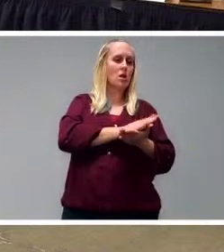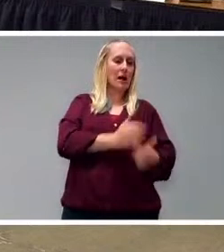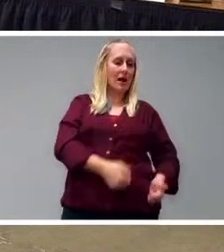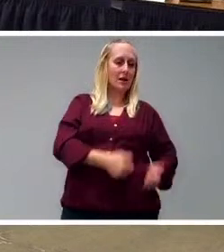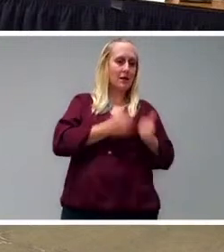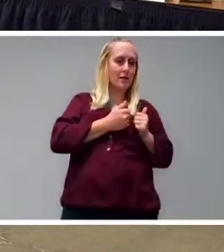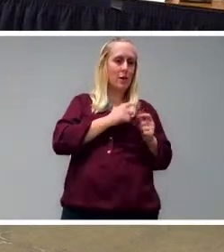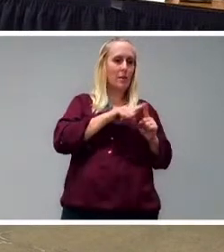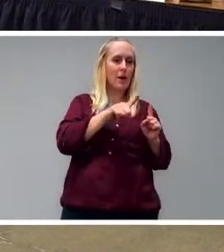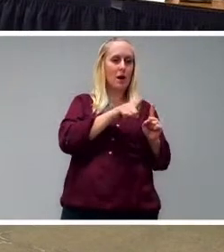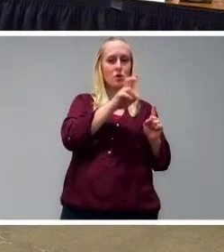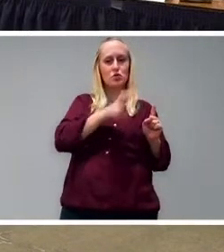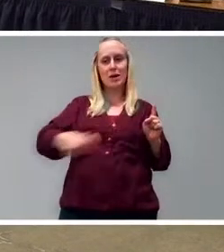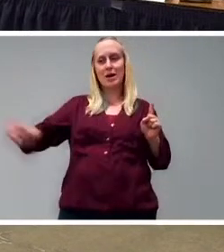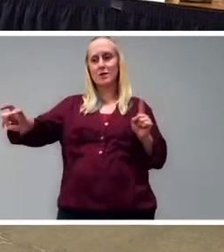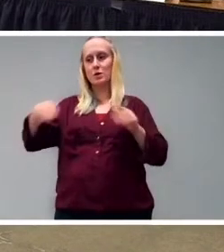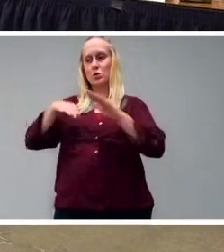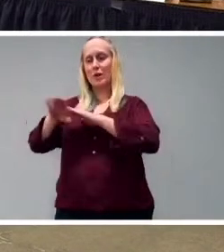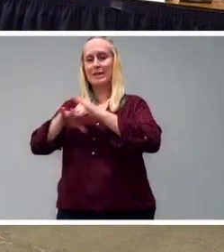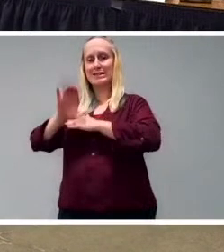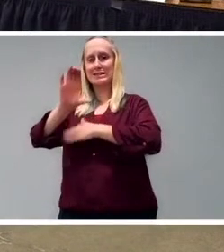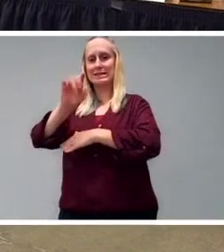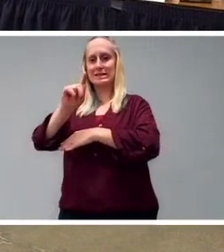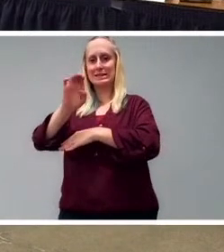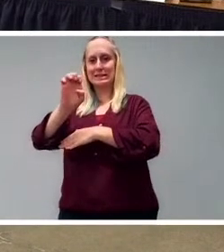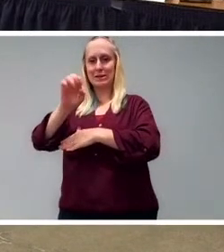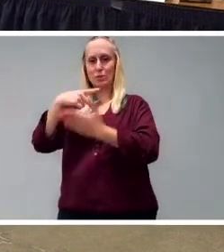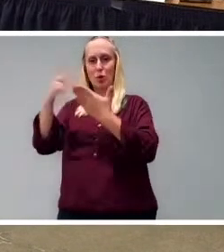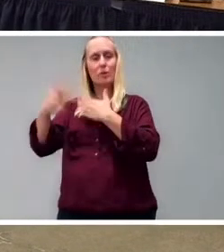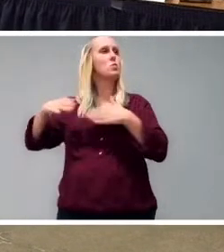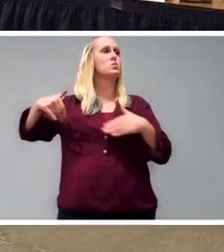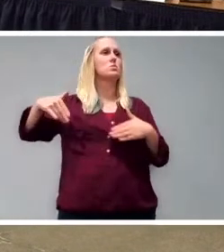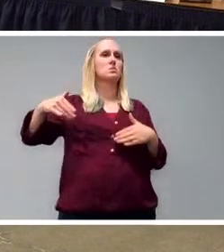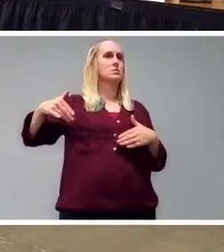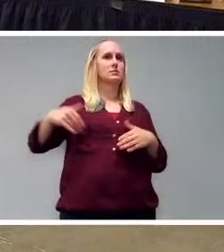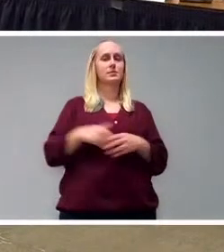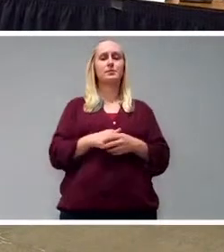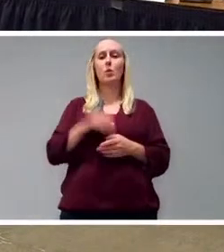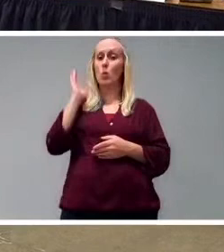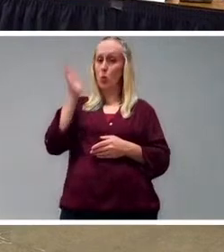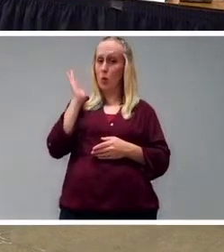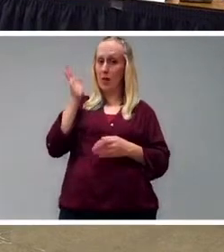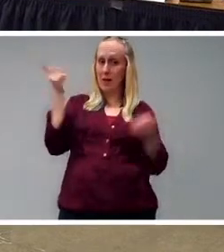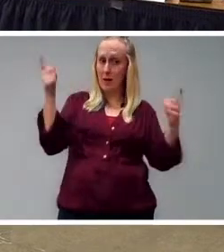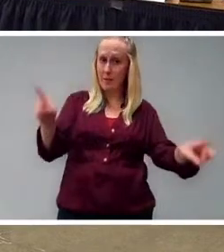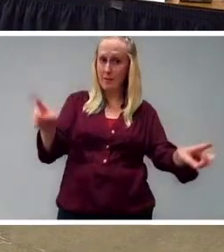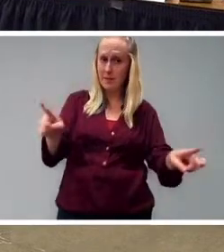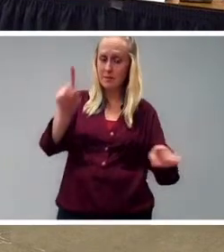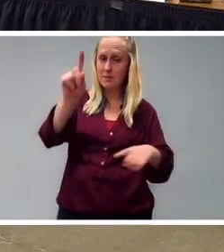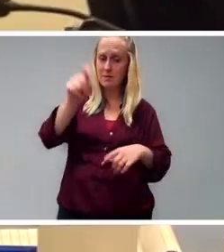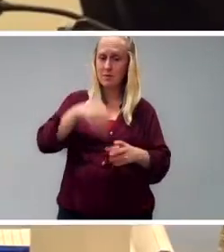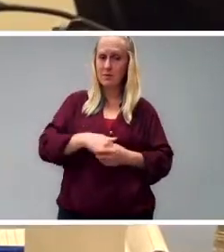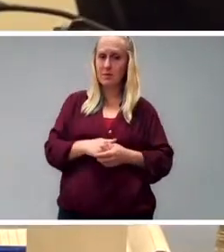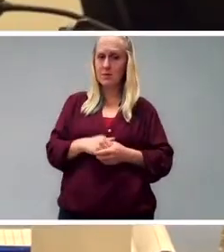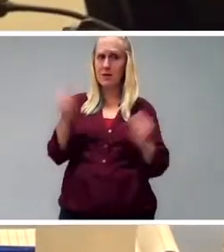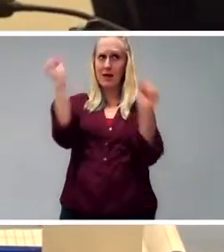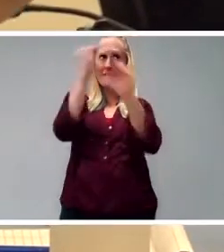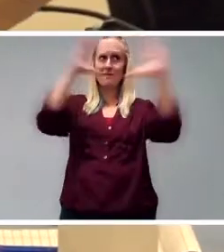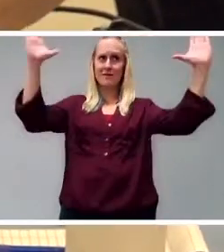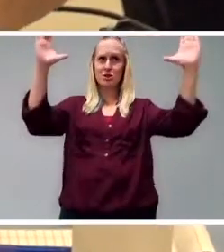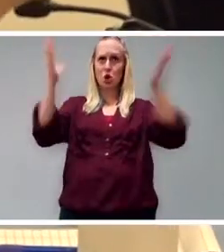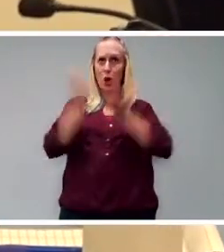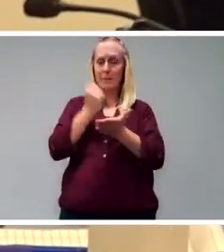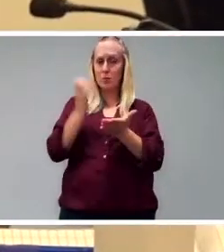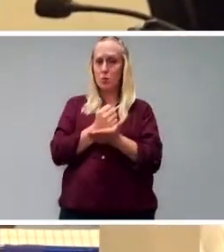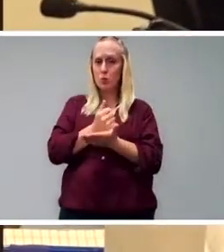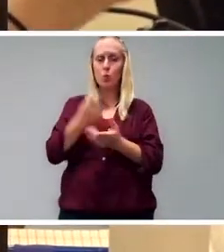access CTE programs? Yeah, no, we have not done that yet. Is that ever going to occur? Is that a vision and an opportunity? Because we hear